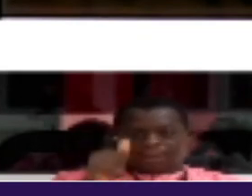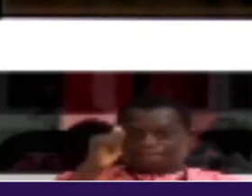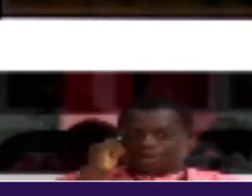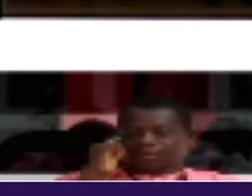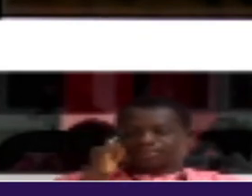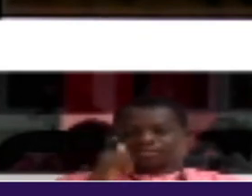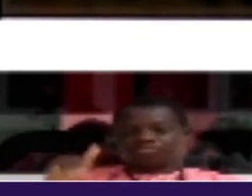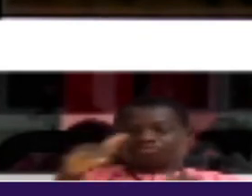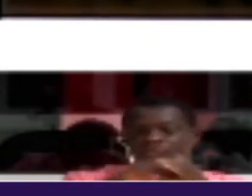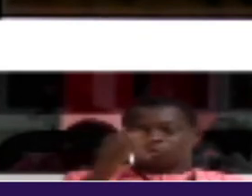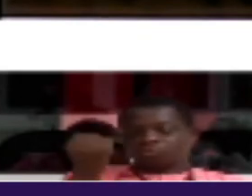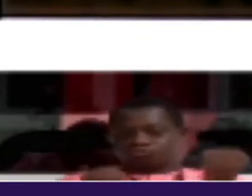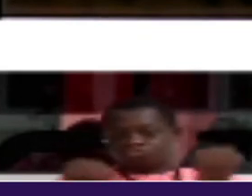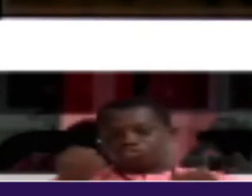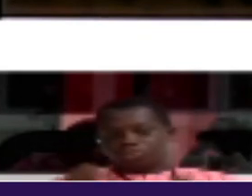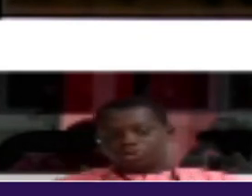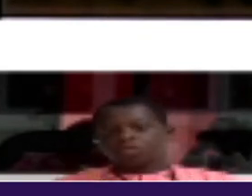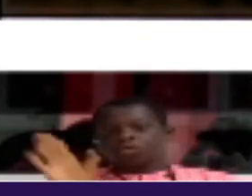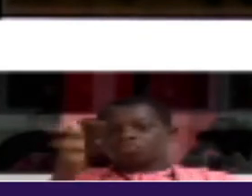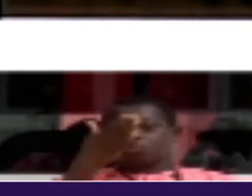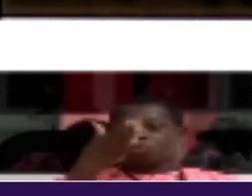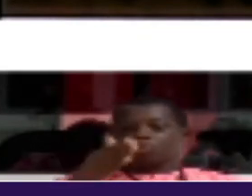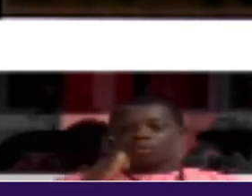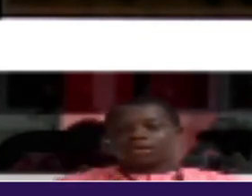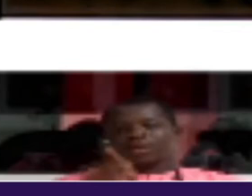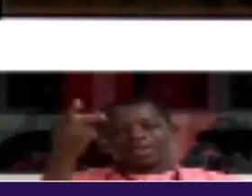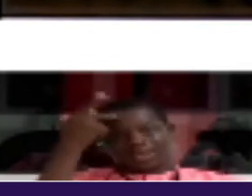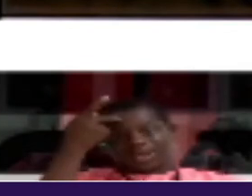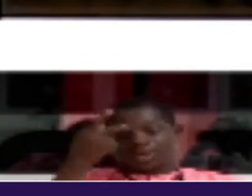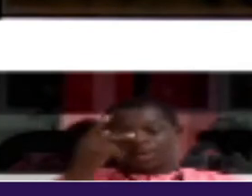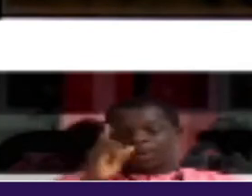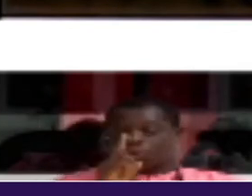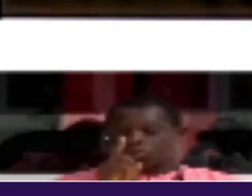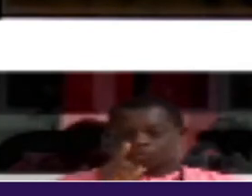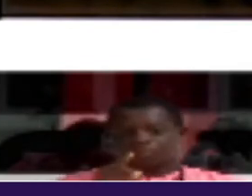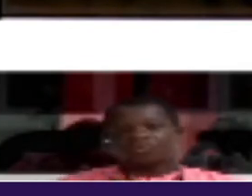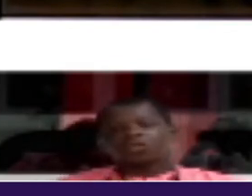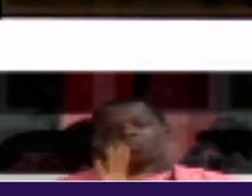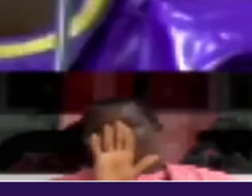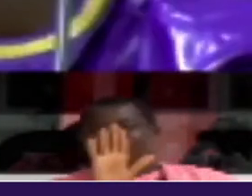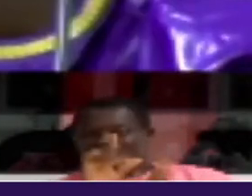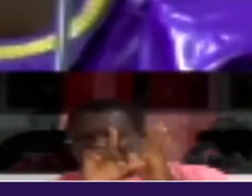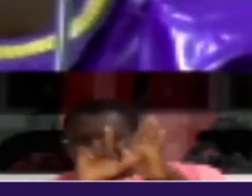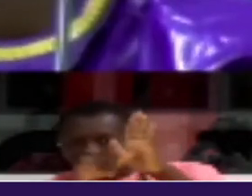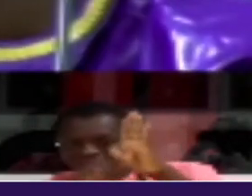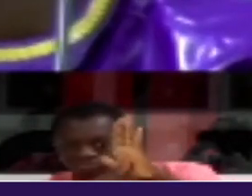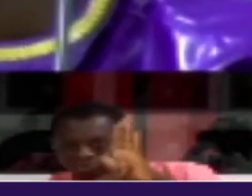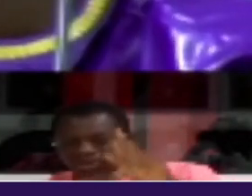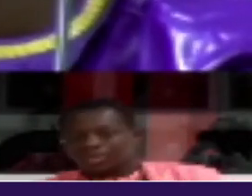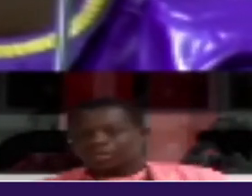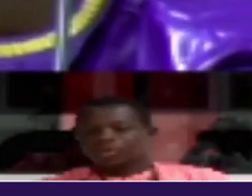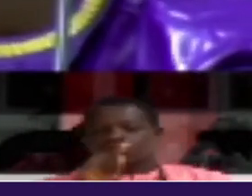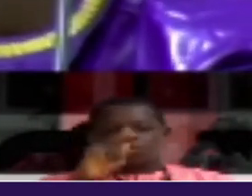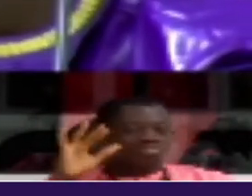then proceed to Kanila. But when they were coming back... Hold a second. Yeah. Did you hear anything while they were gone for